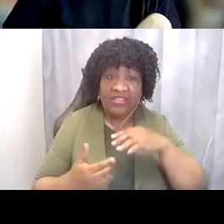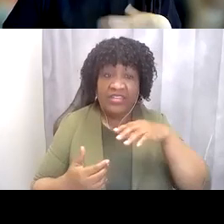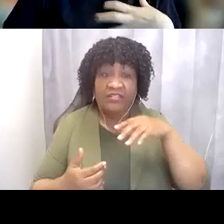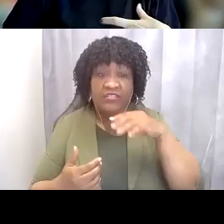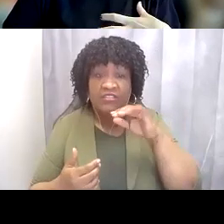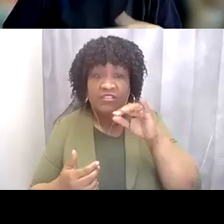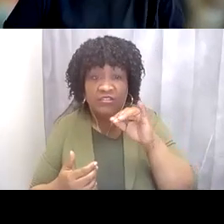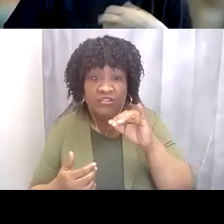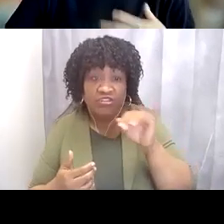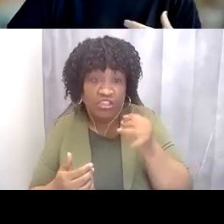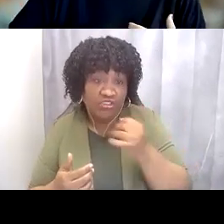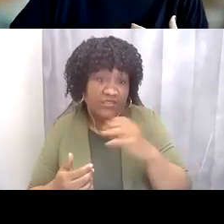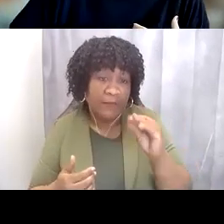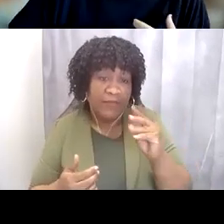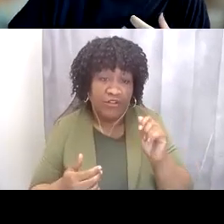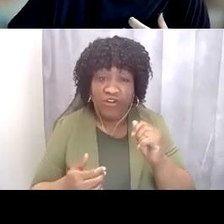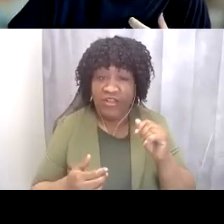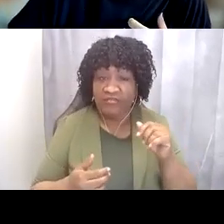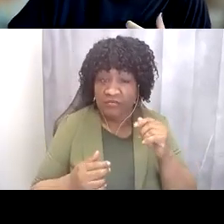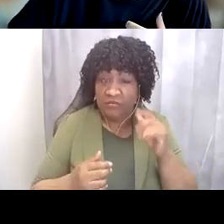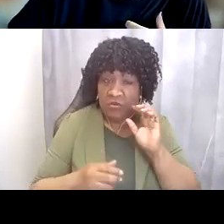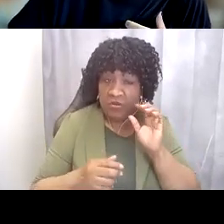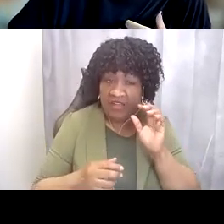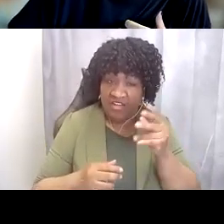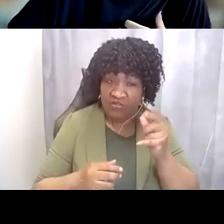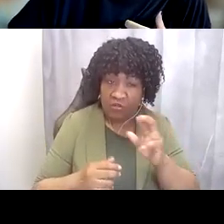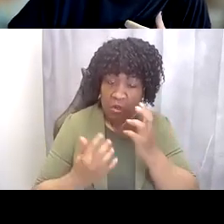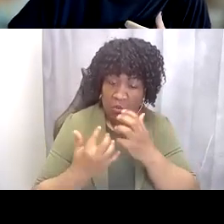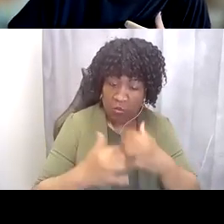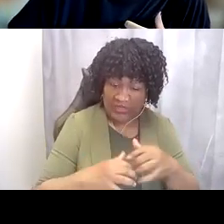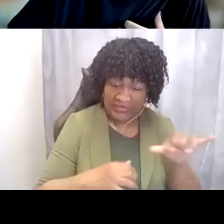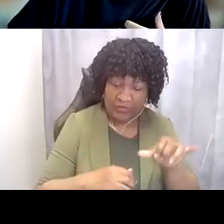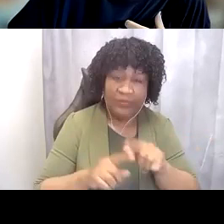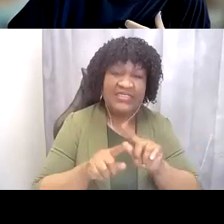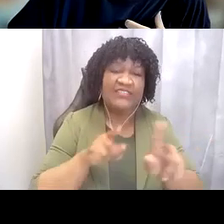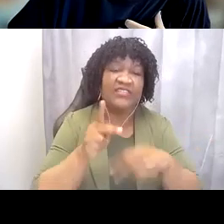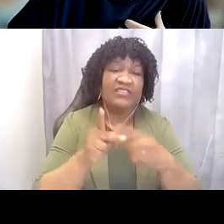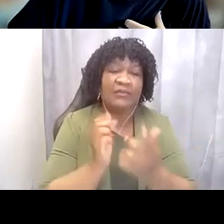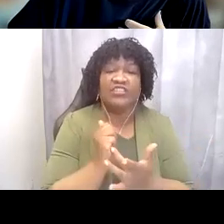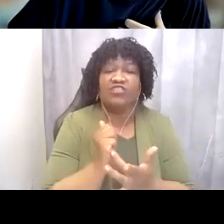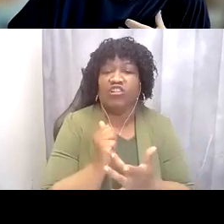work really similar in the body. They're just different technologies.